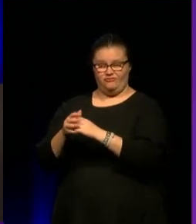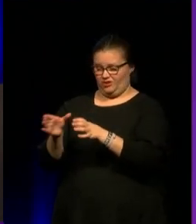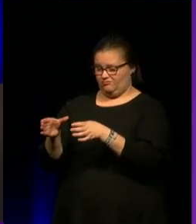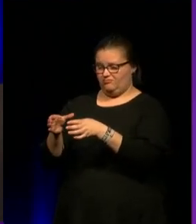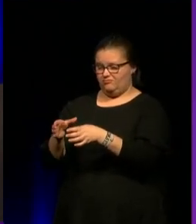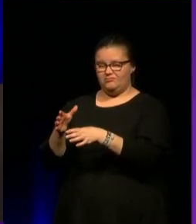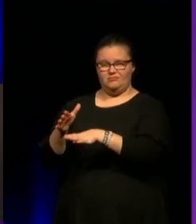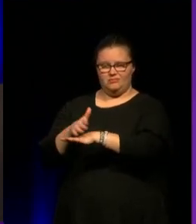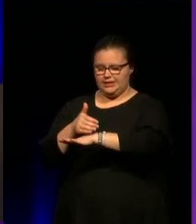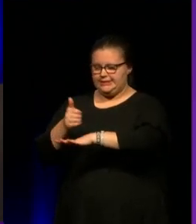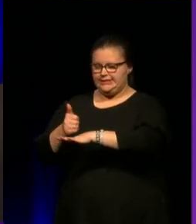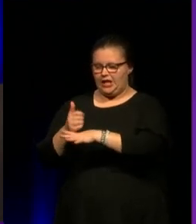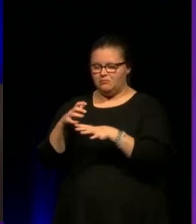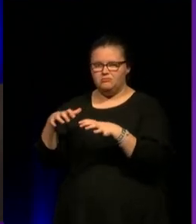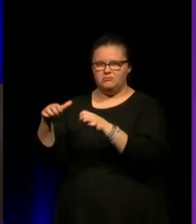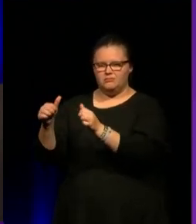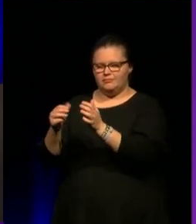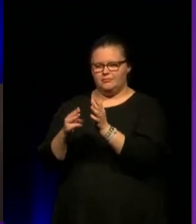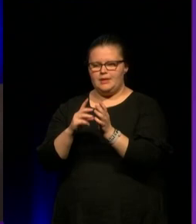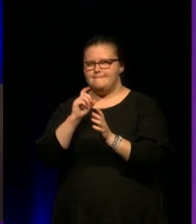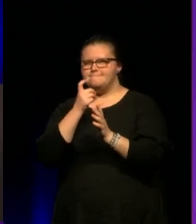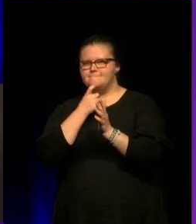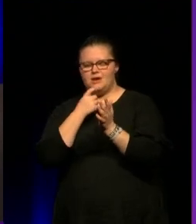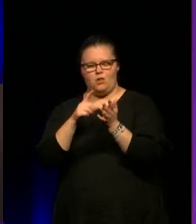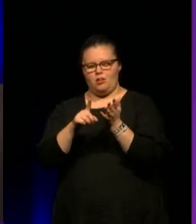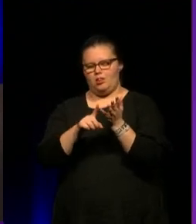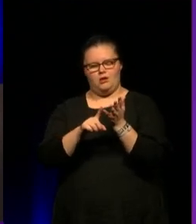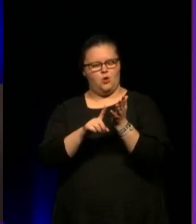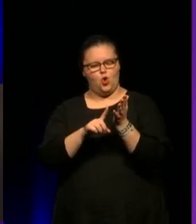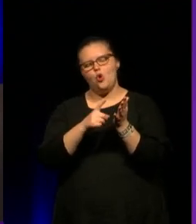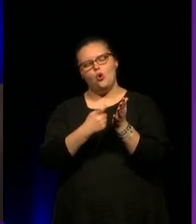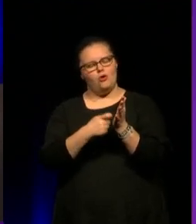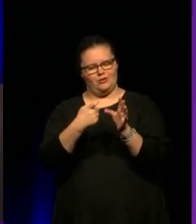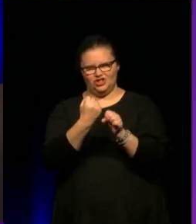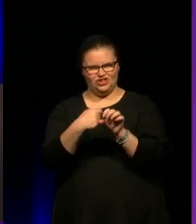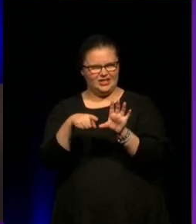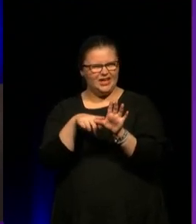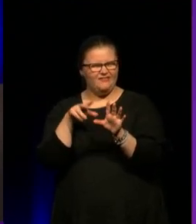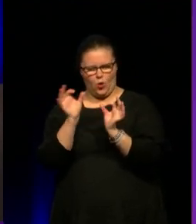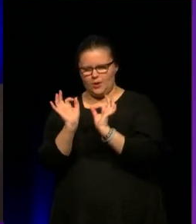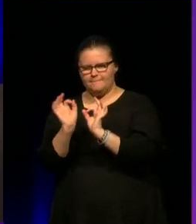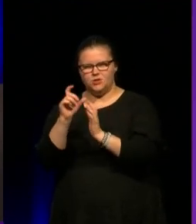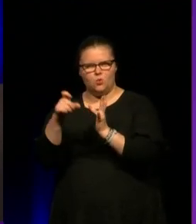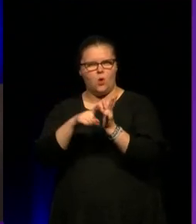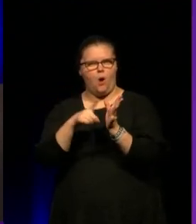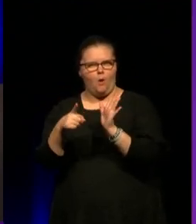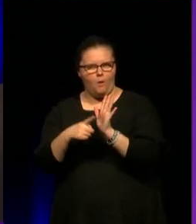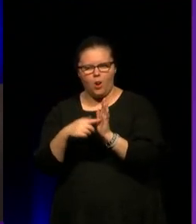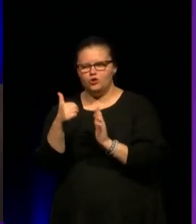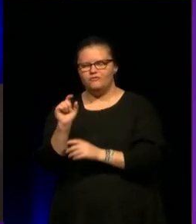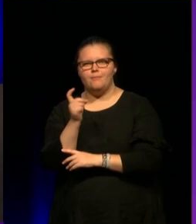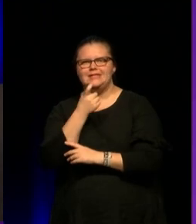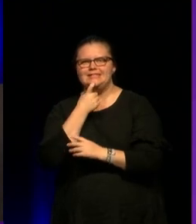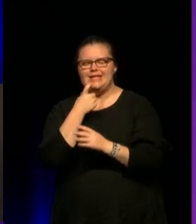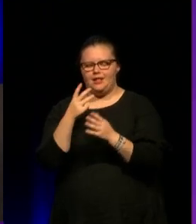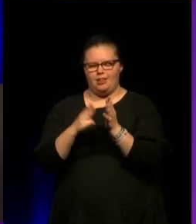and successfully developed a metallurgical coal mine with ultra high purity coal, which was used by steel mills to make